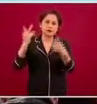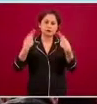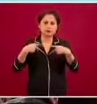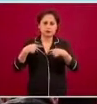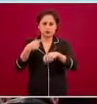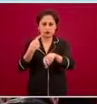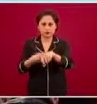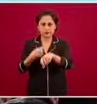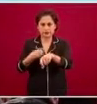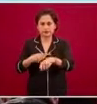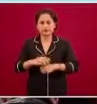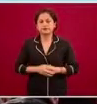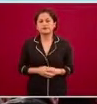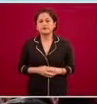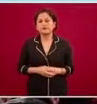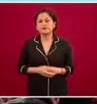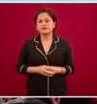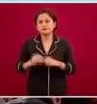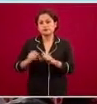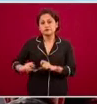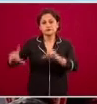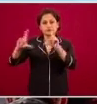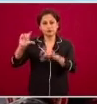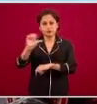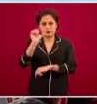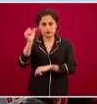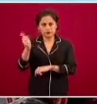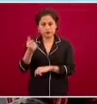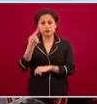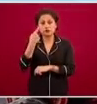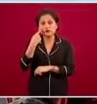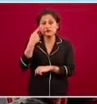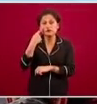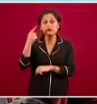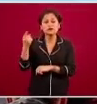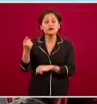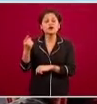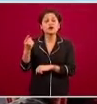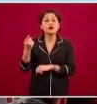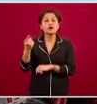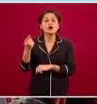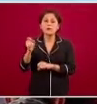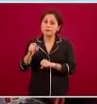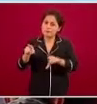are the ones with the highest amount of cases.